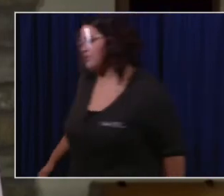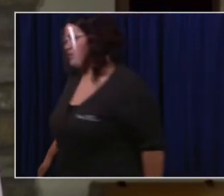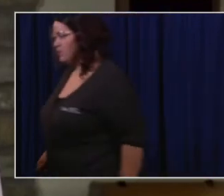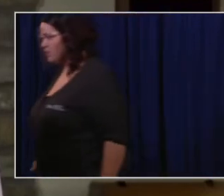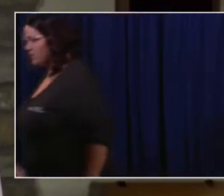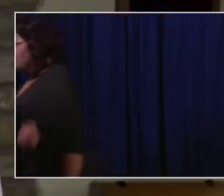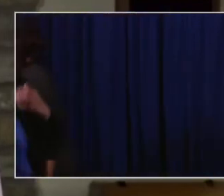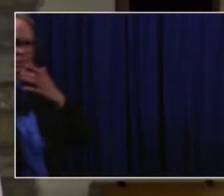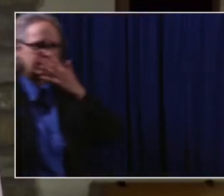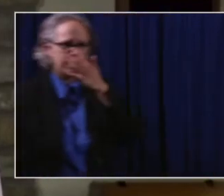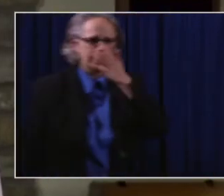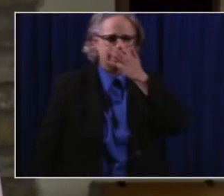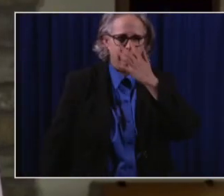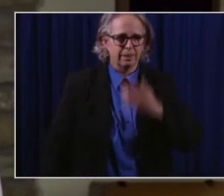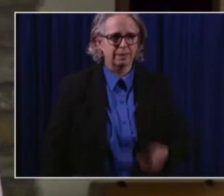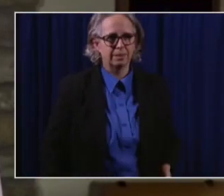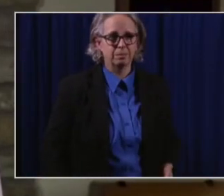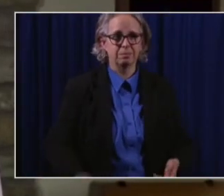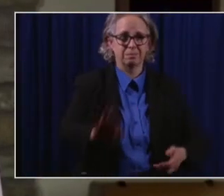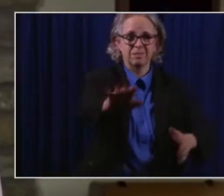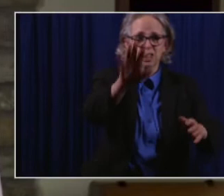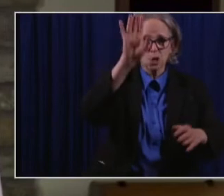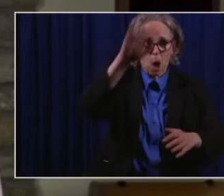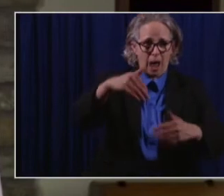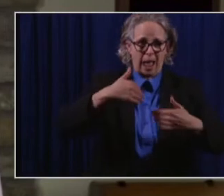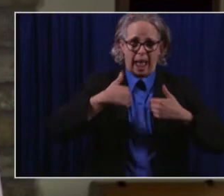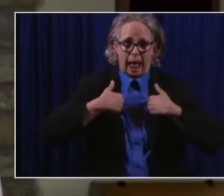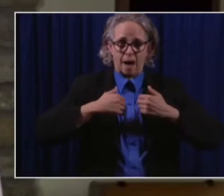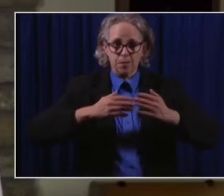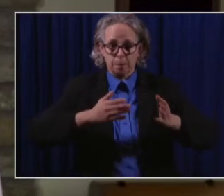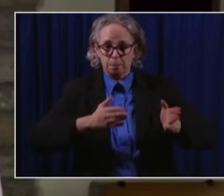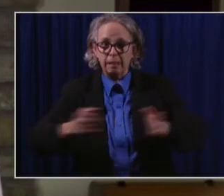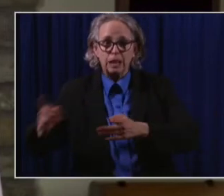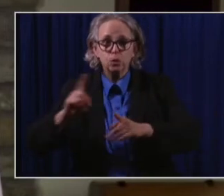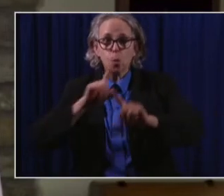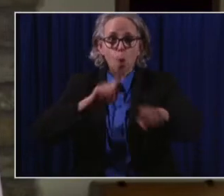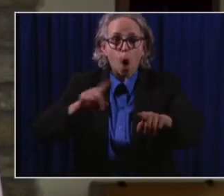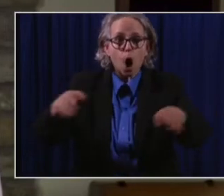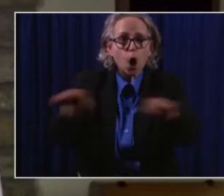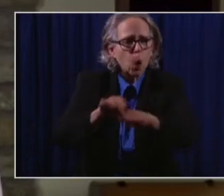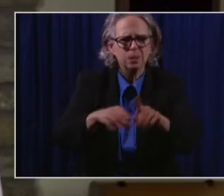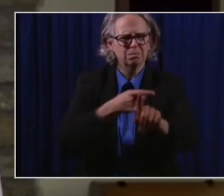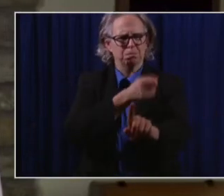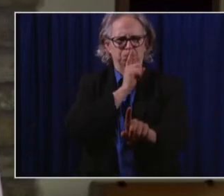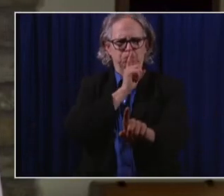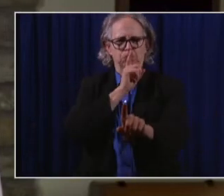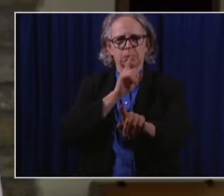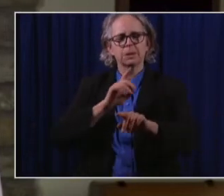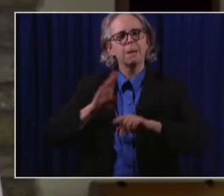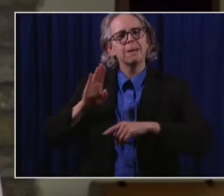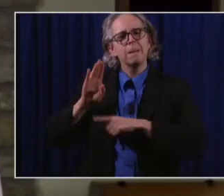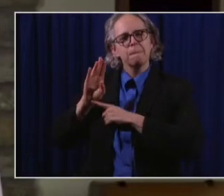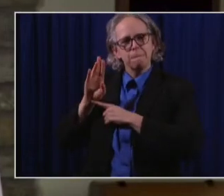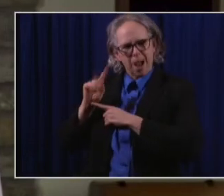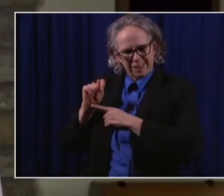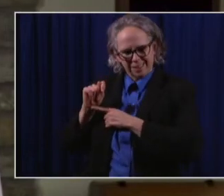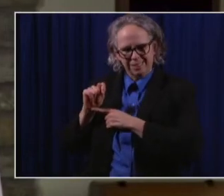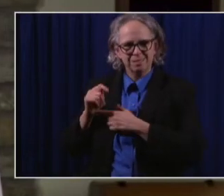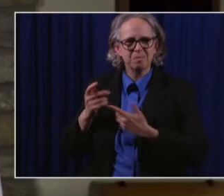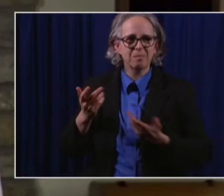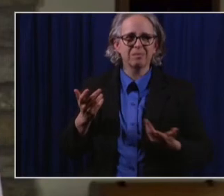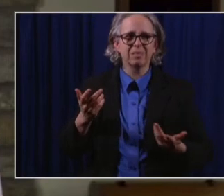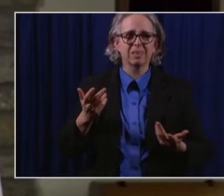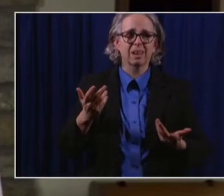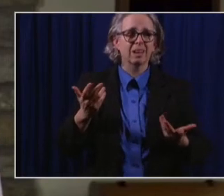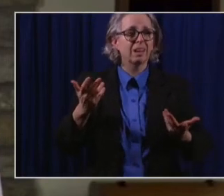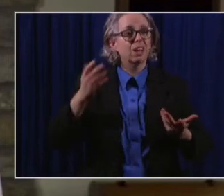don't have any plans to do shutdowns, but no governor can stand up here during a pandemic and